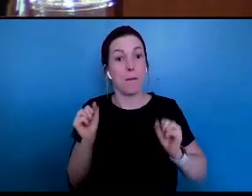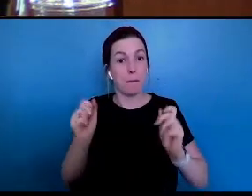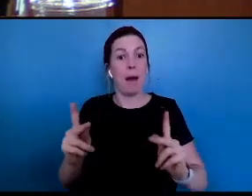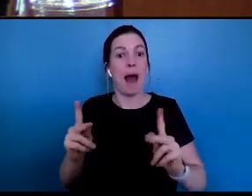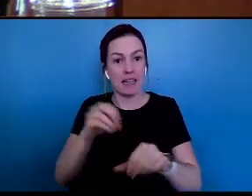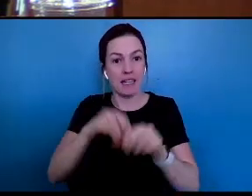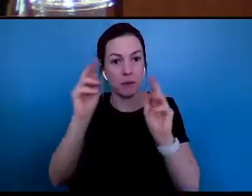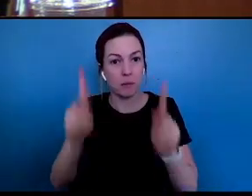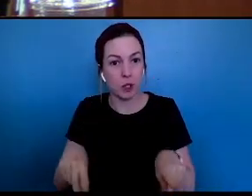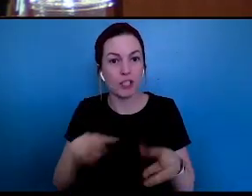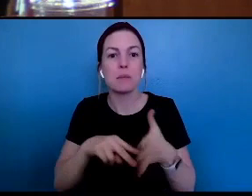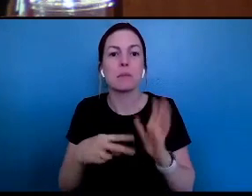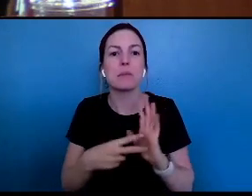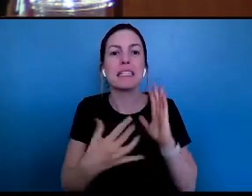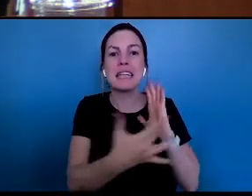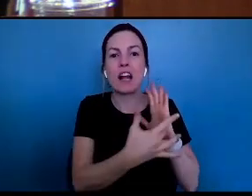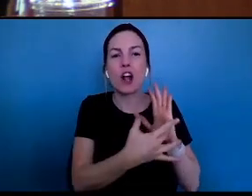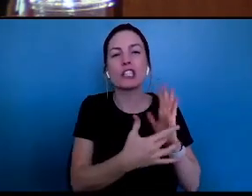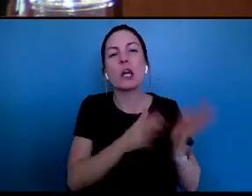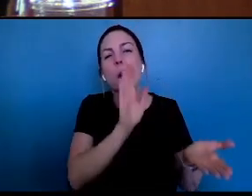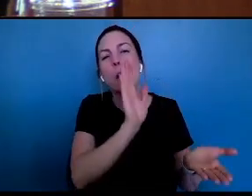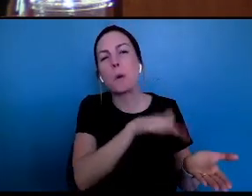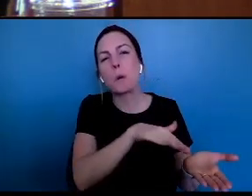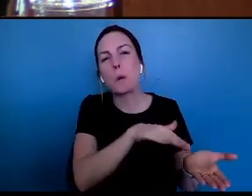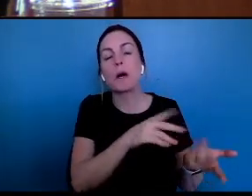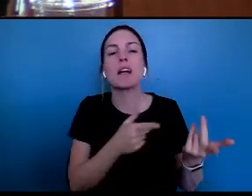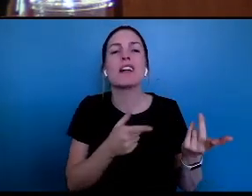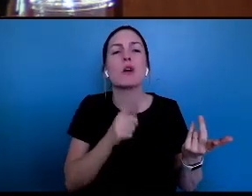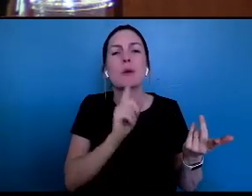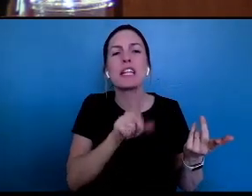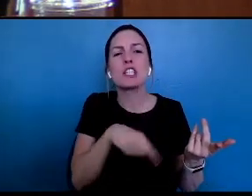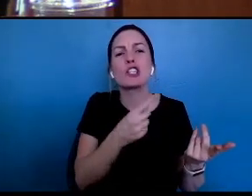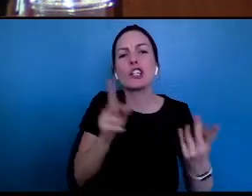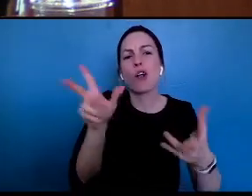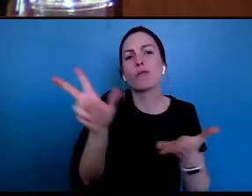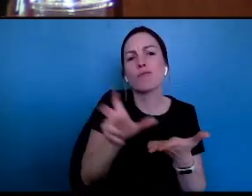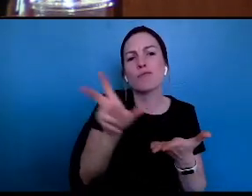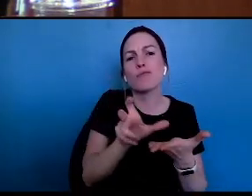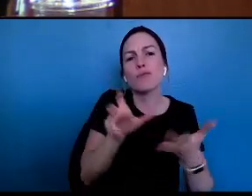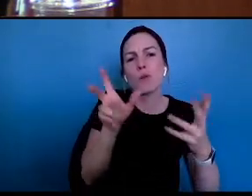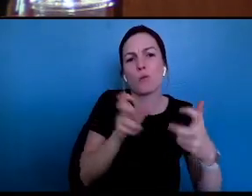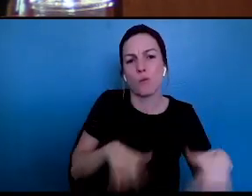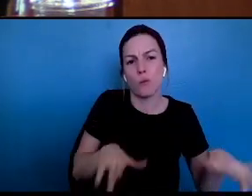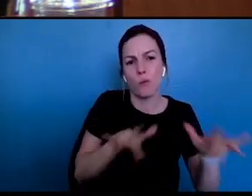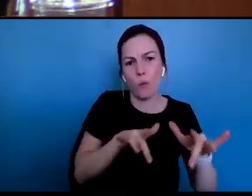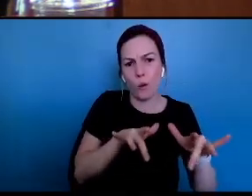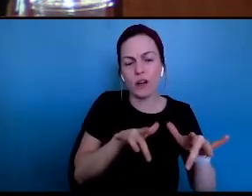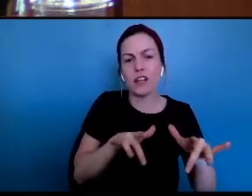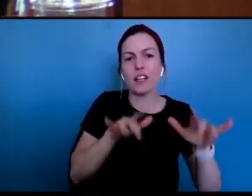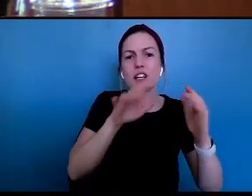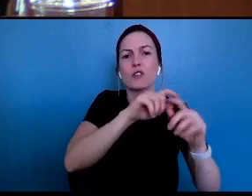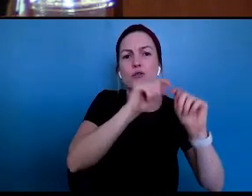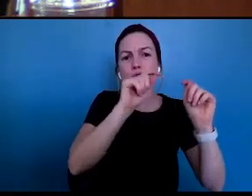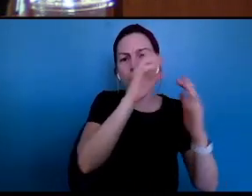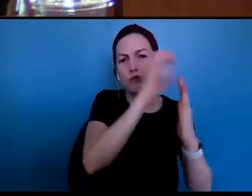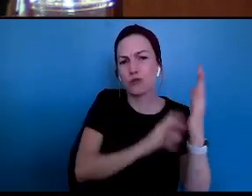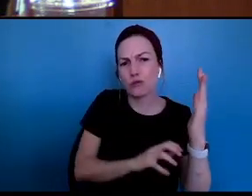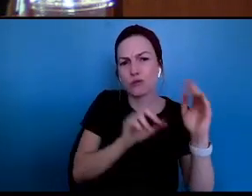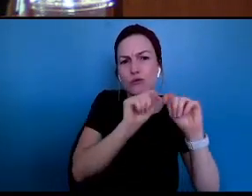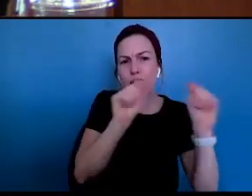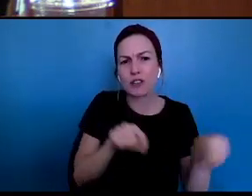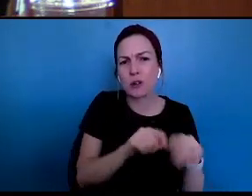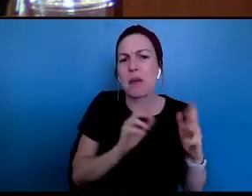is minimal. It is just to capture the recording and make a transcript and maybe summarization and nothing more. And so that